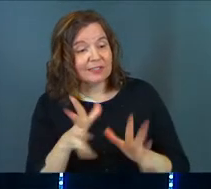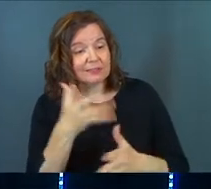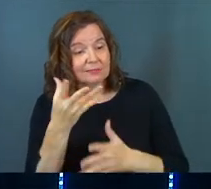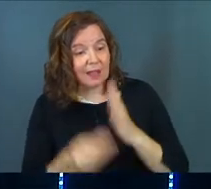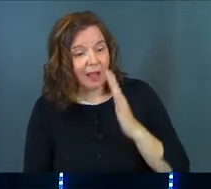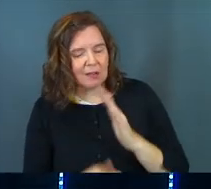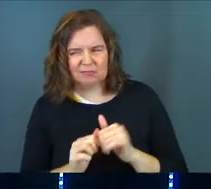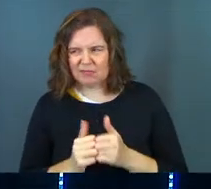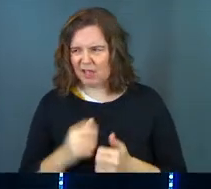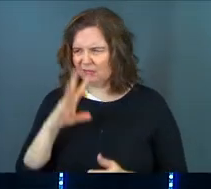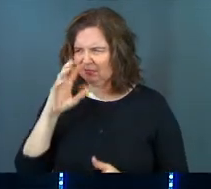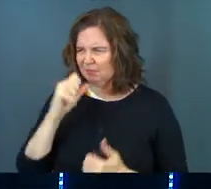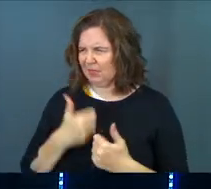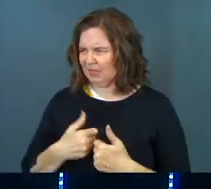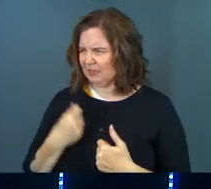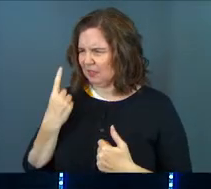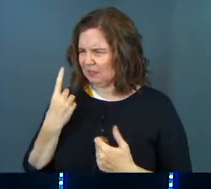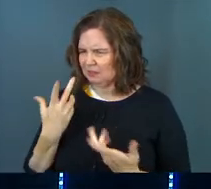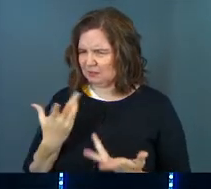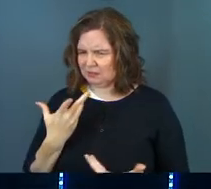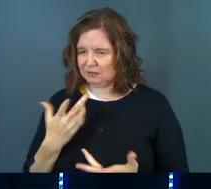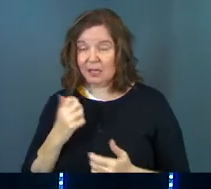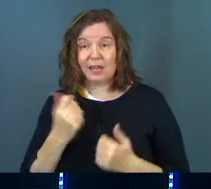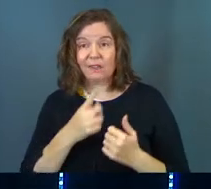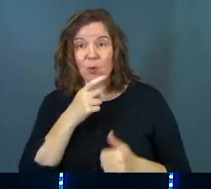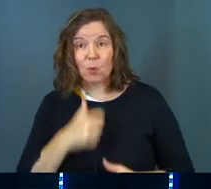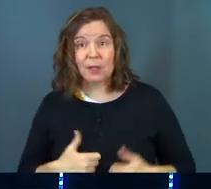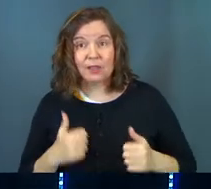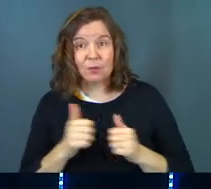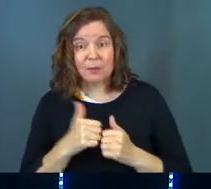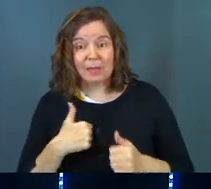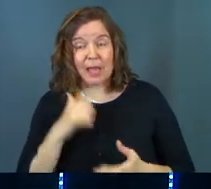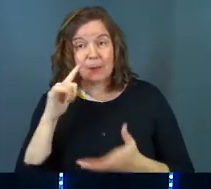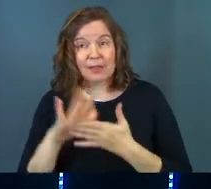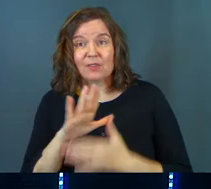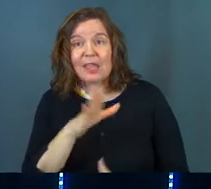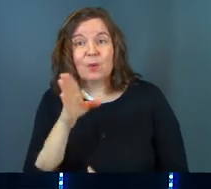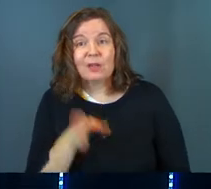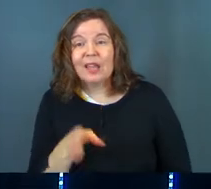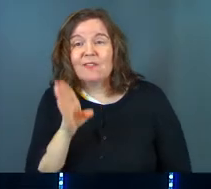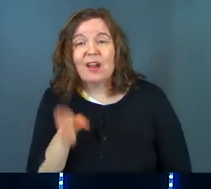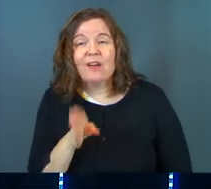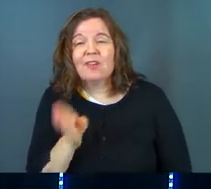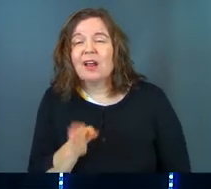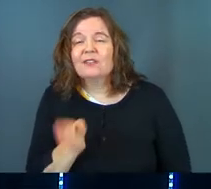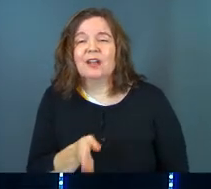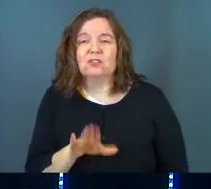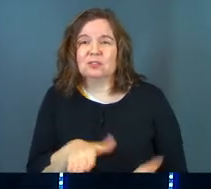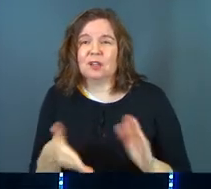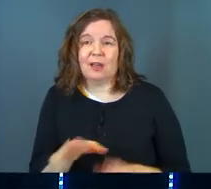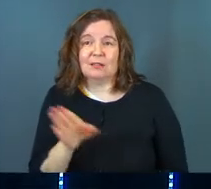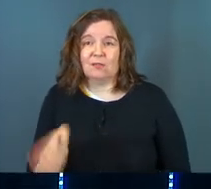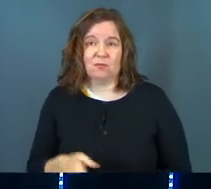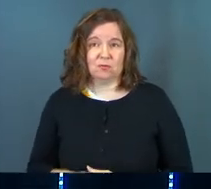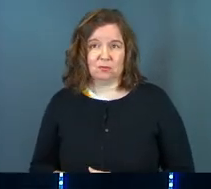die. How in the world does that make sense, Jesus? And everyone who lives in me and believes in me, they'll never, ever die.